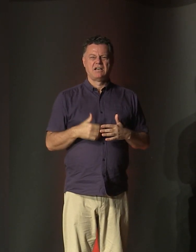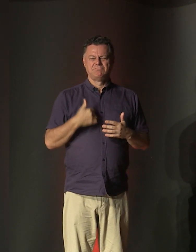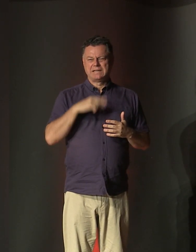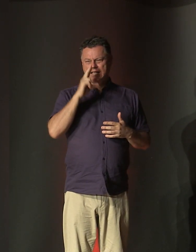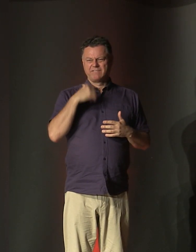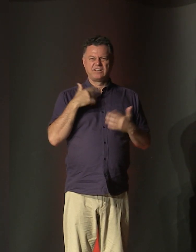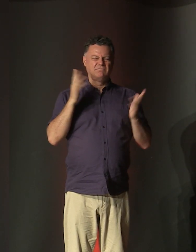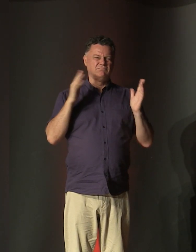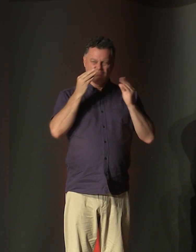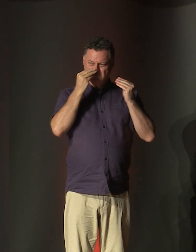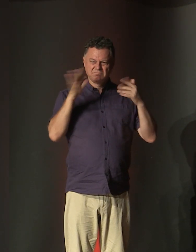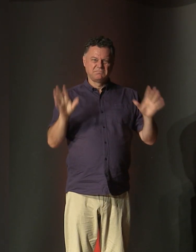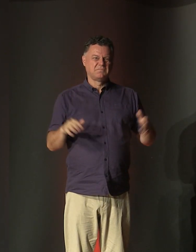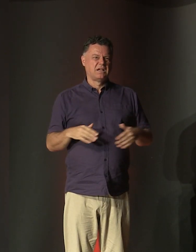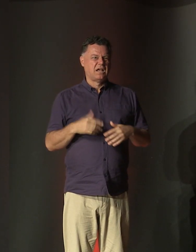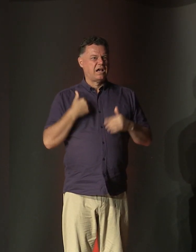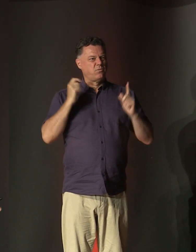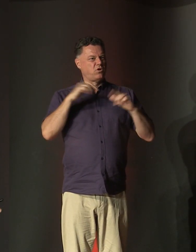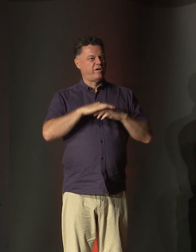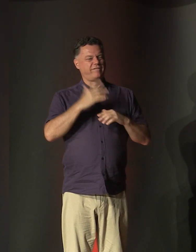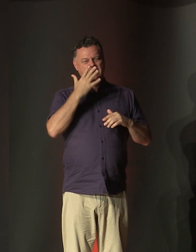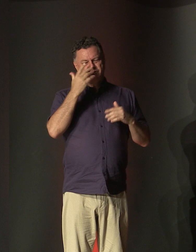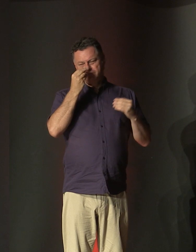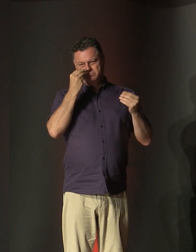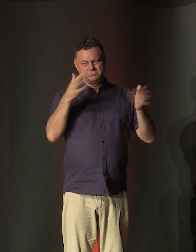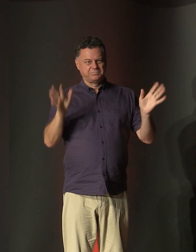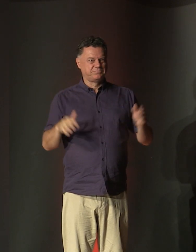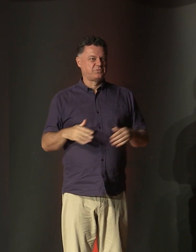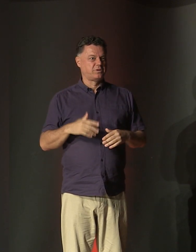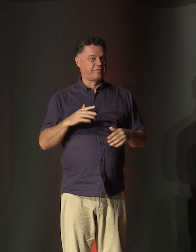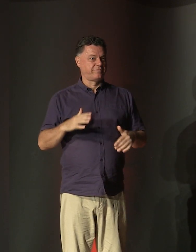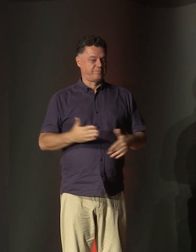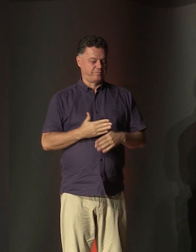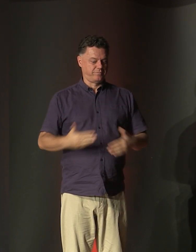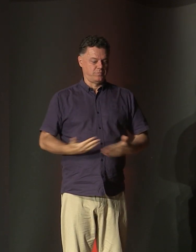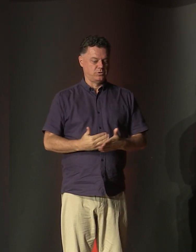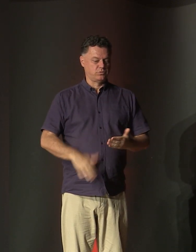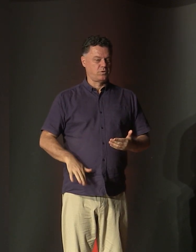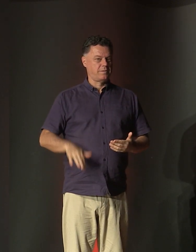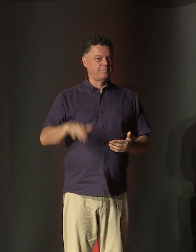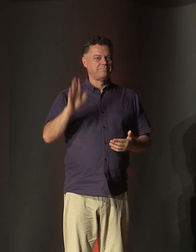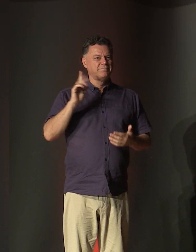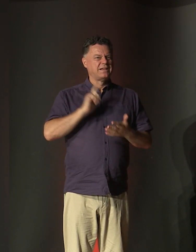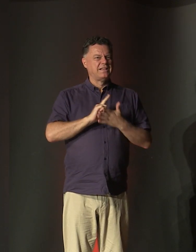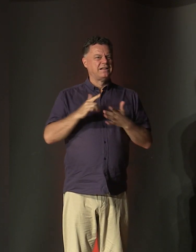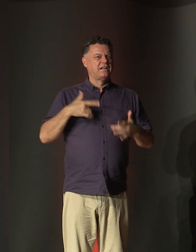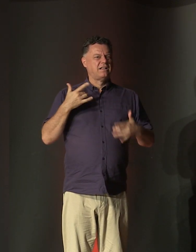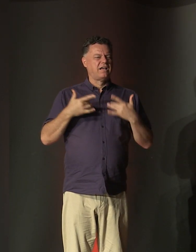apply to me. I don't have to be worried about this. But then, at some